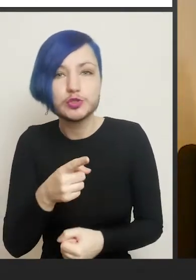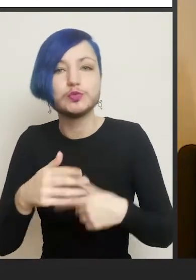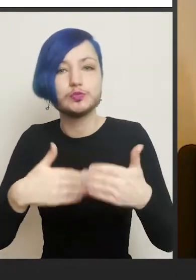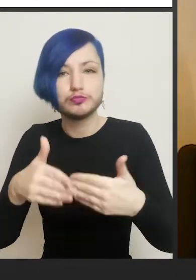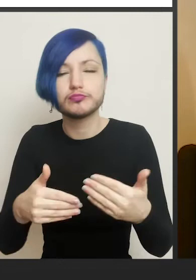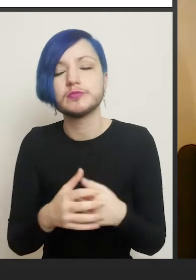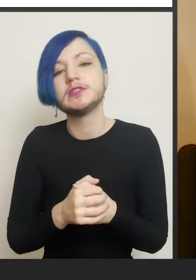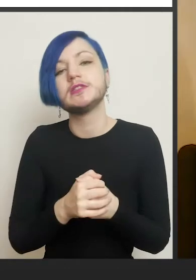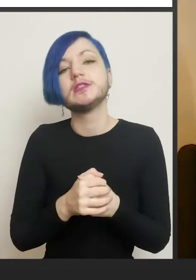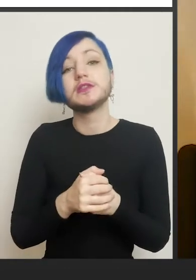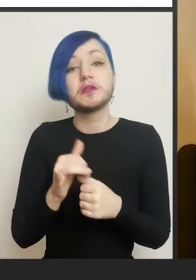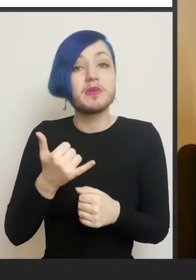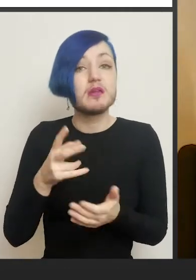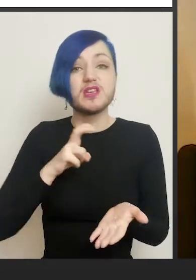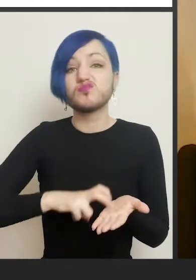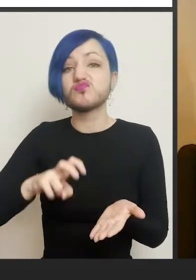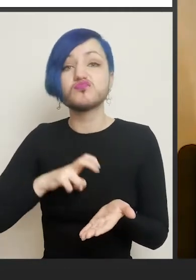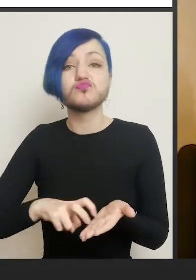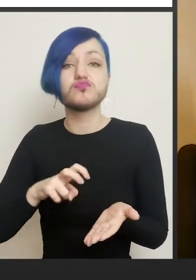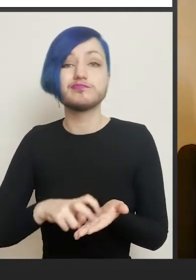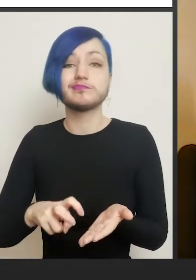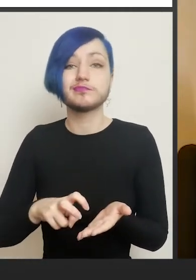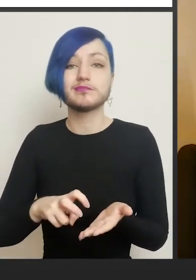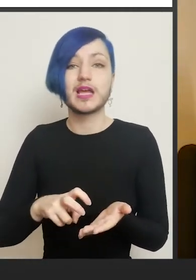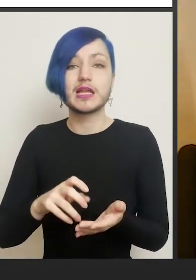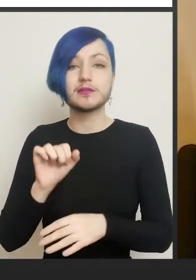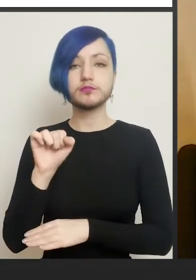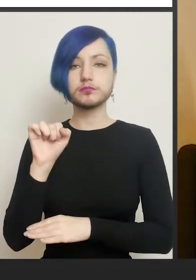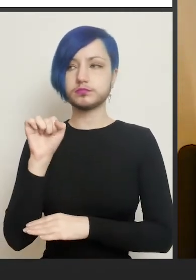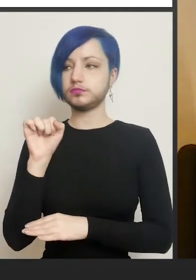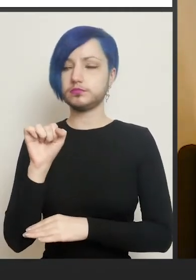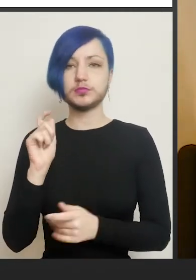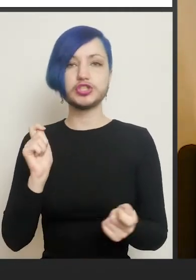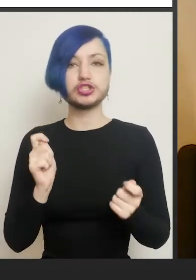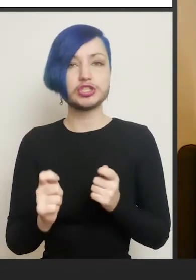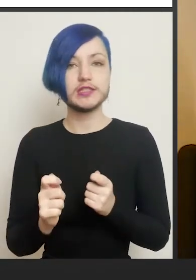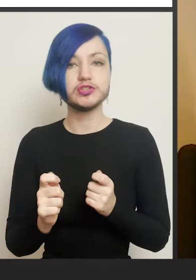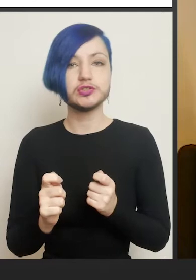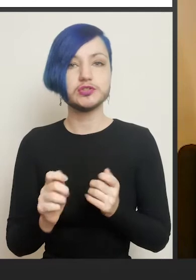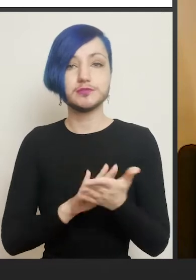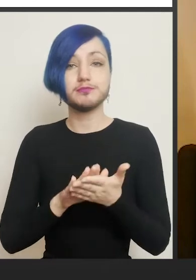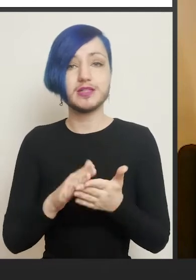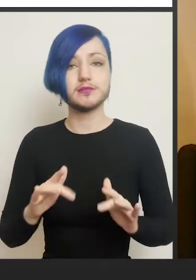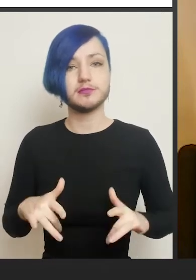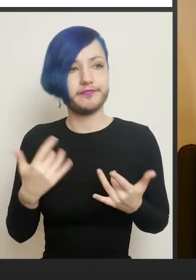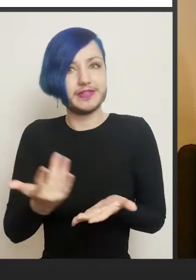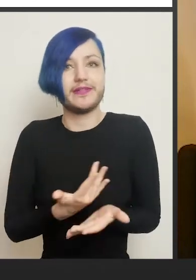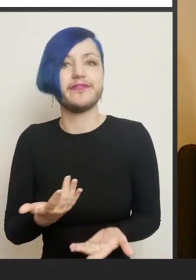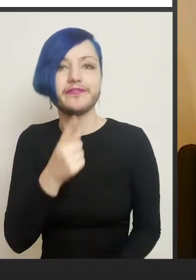sorts of things. It could be about walking down the street and sort of like changing your demeanor or something so that you feel